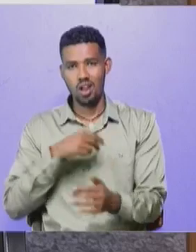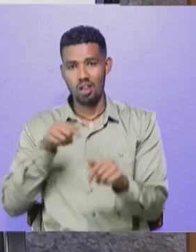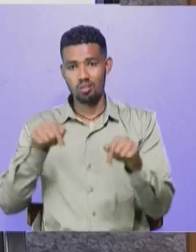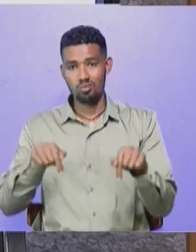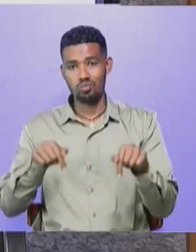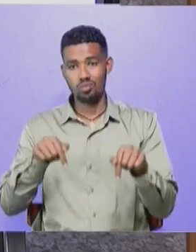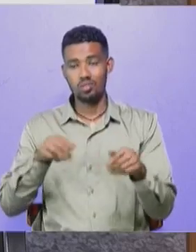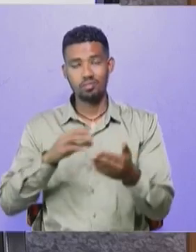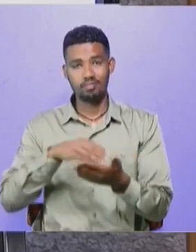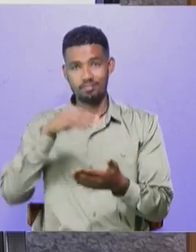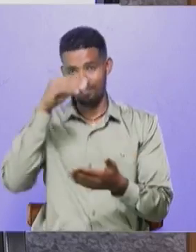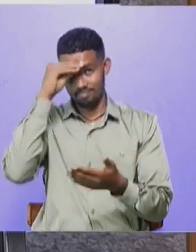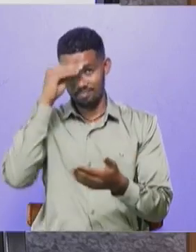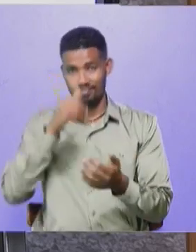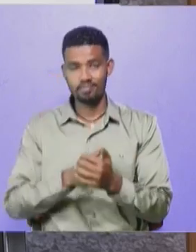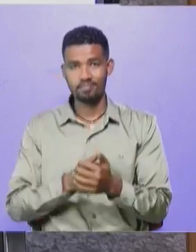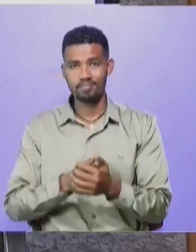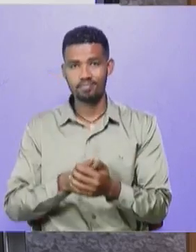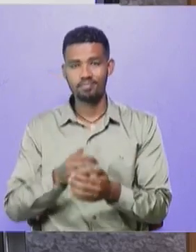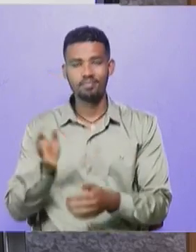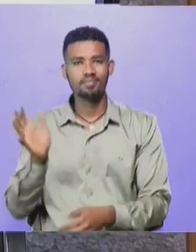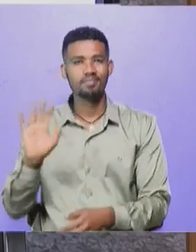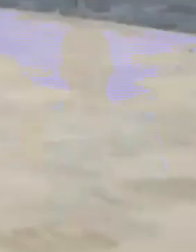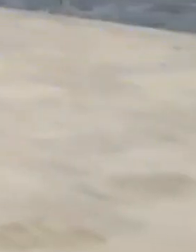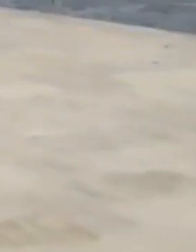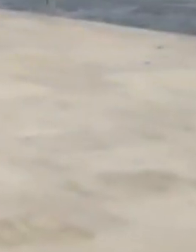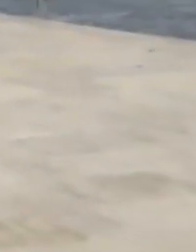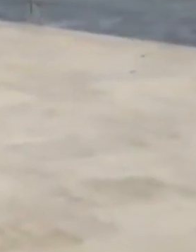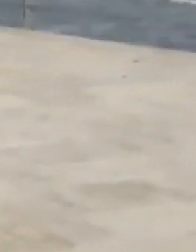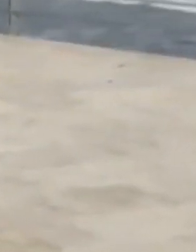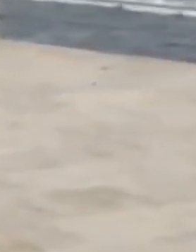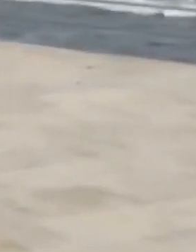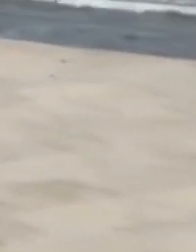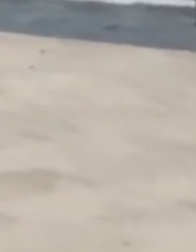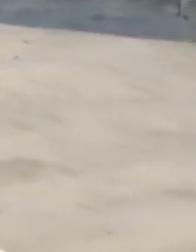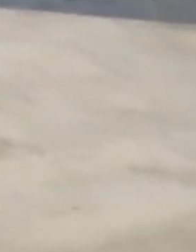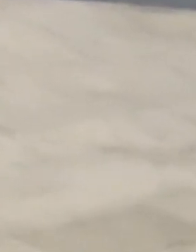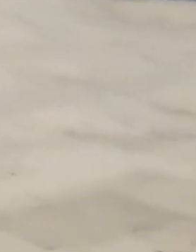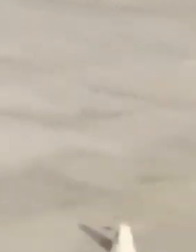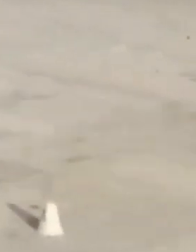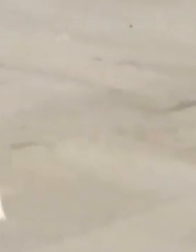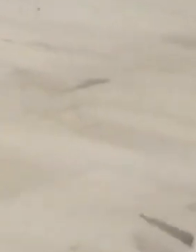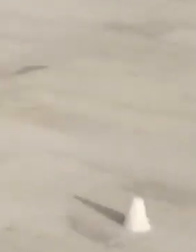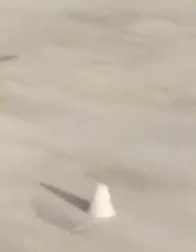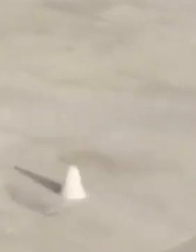today's lesson. Goodbye, students.